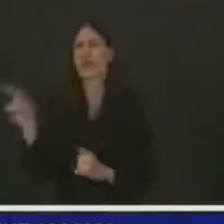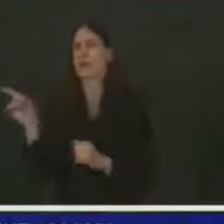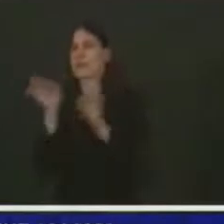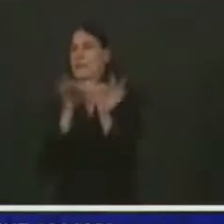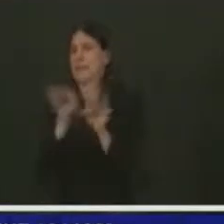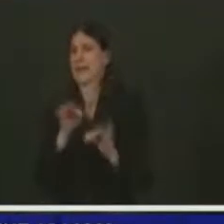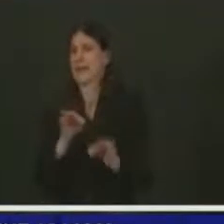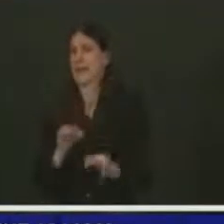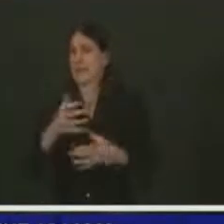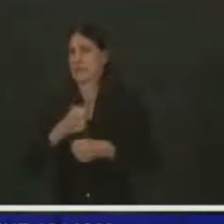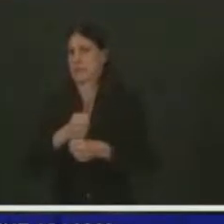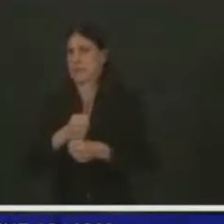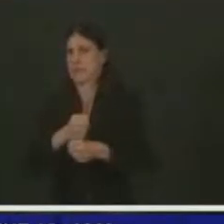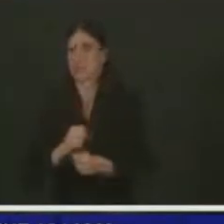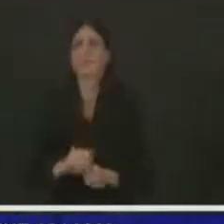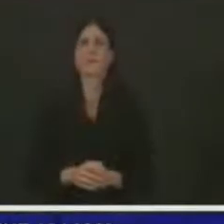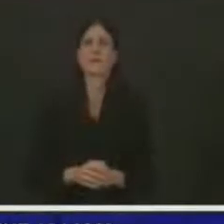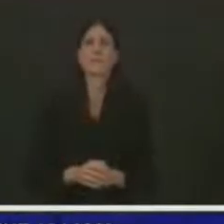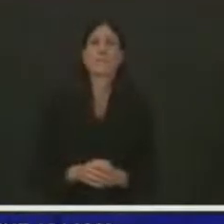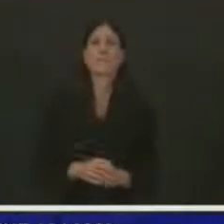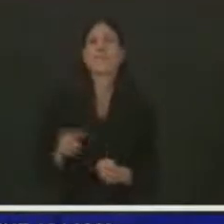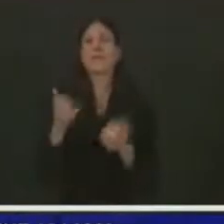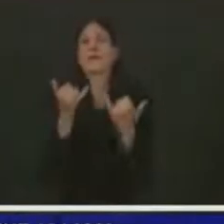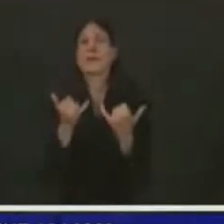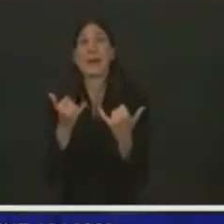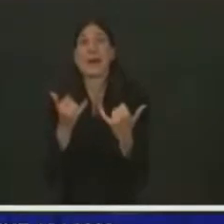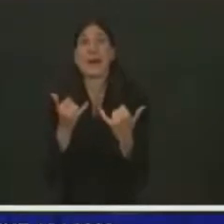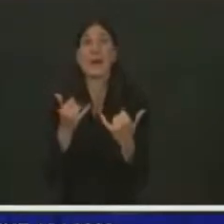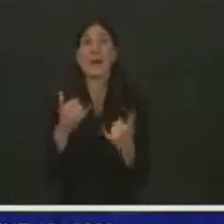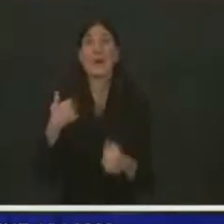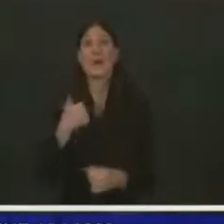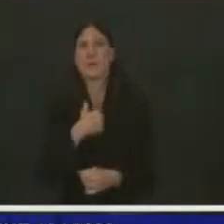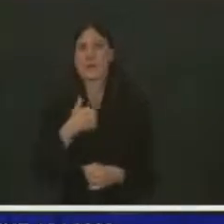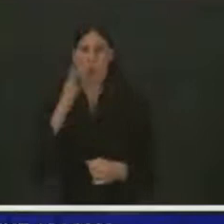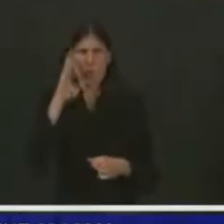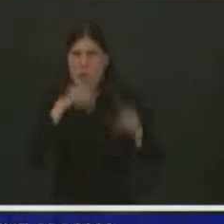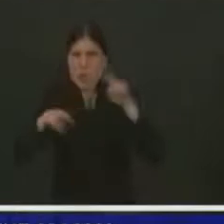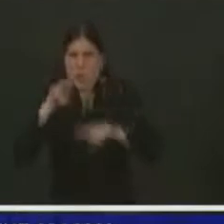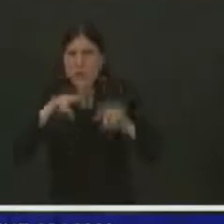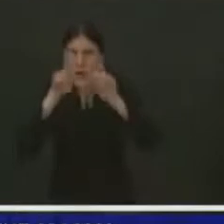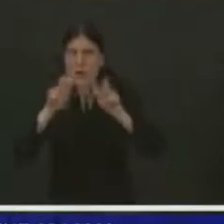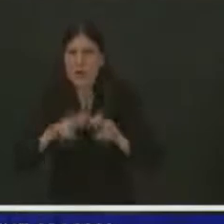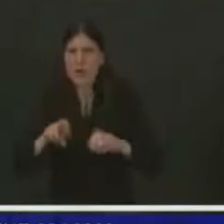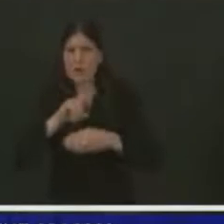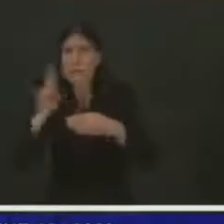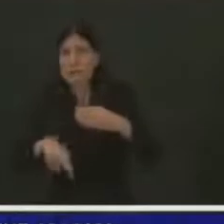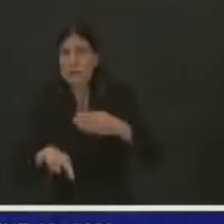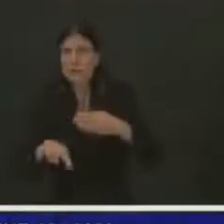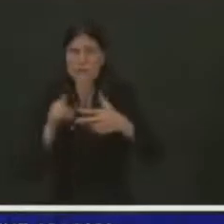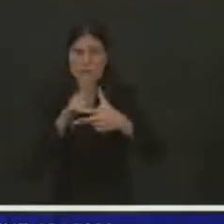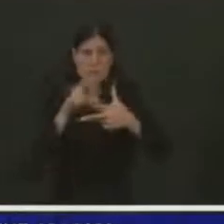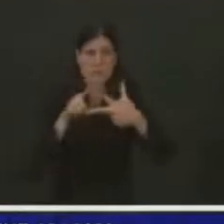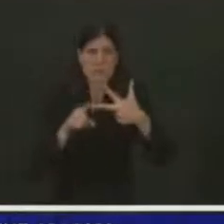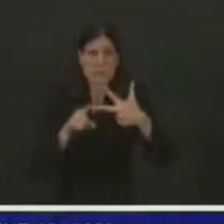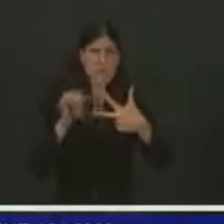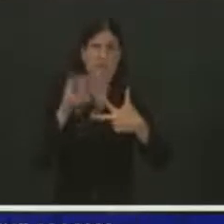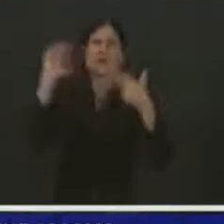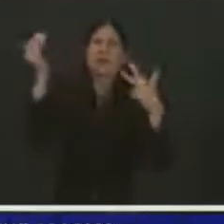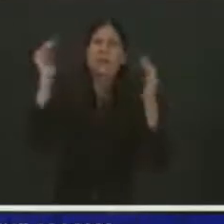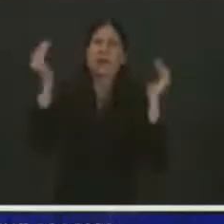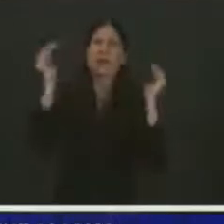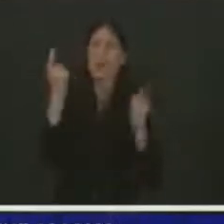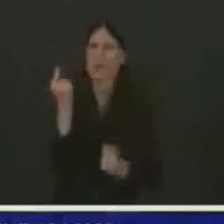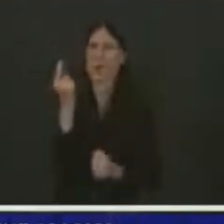still be taking in these results, doing additional analyses, and leading the